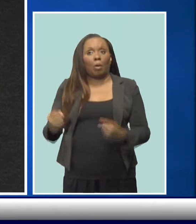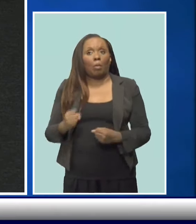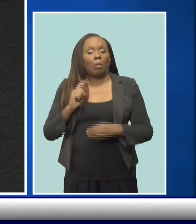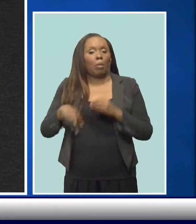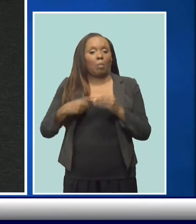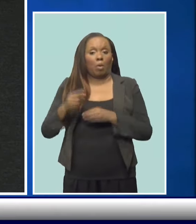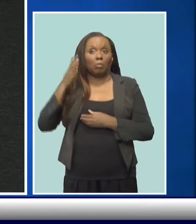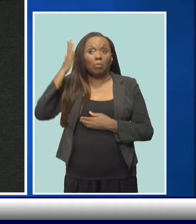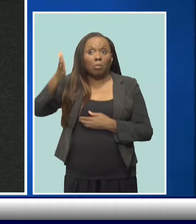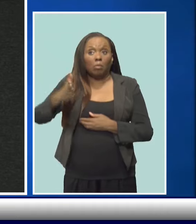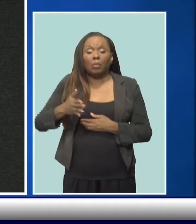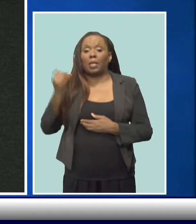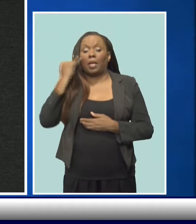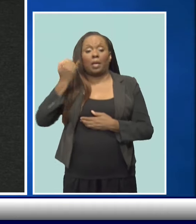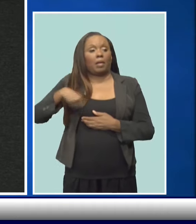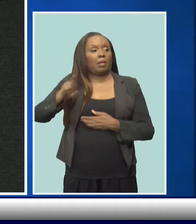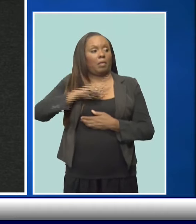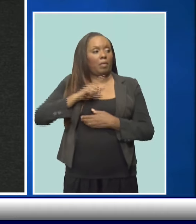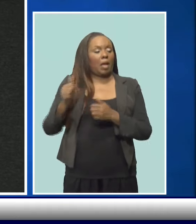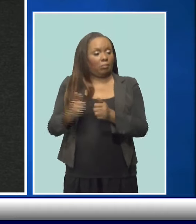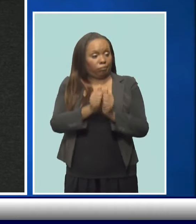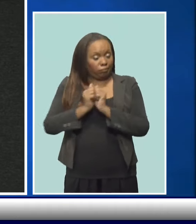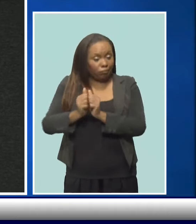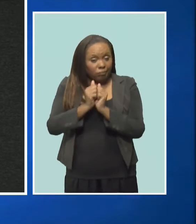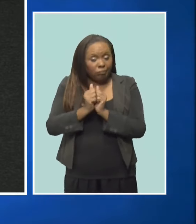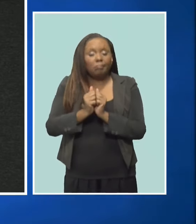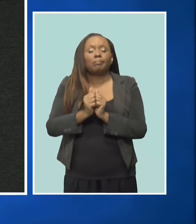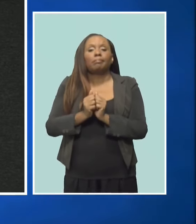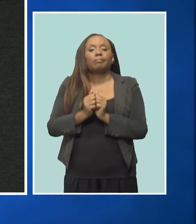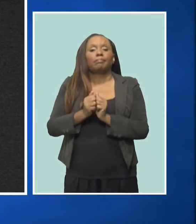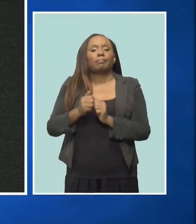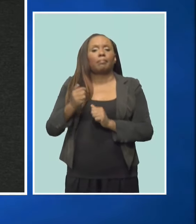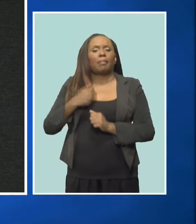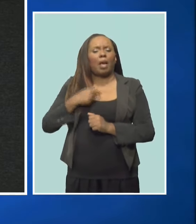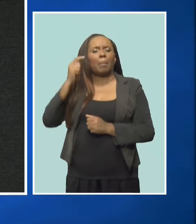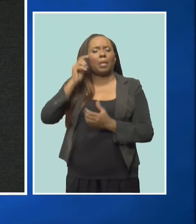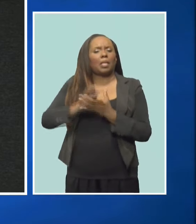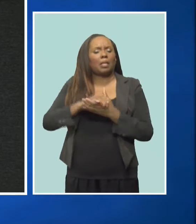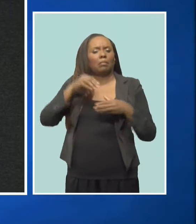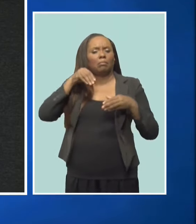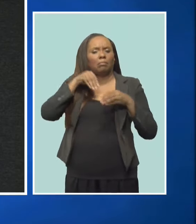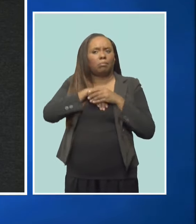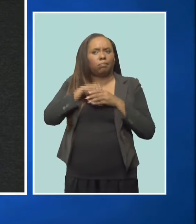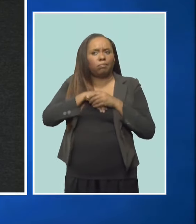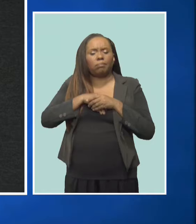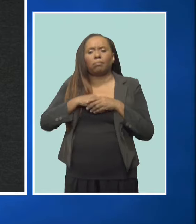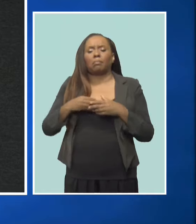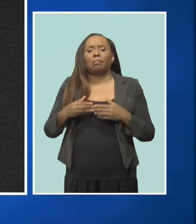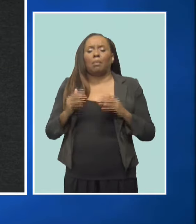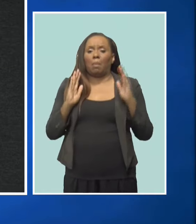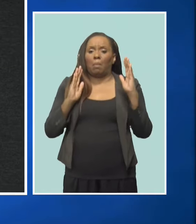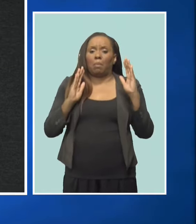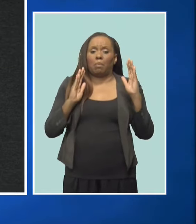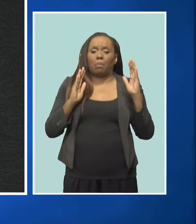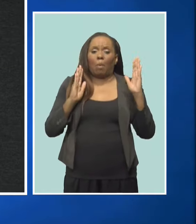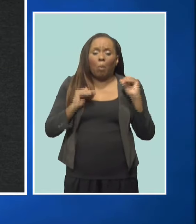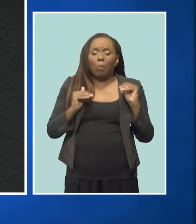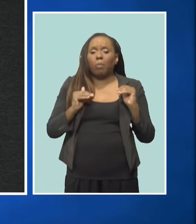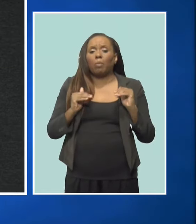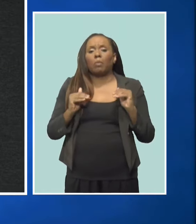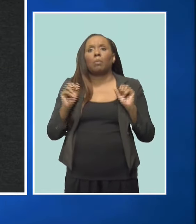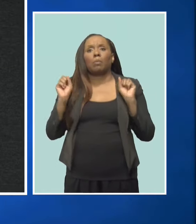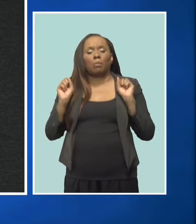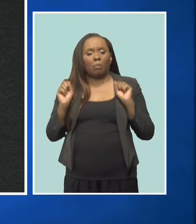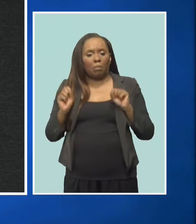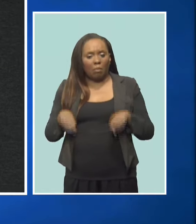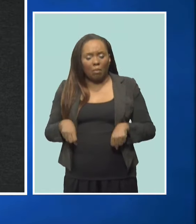we remain together in how we get there, then I believe that the hope that most of us wish for can